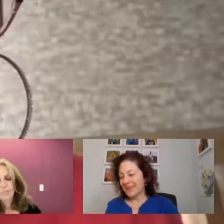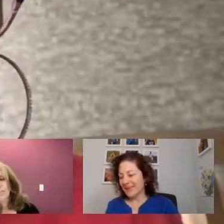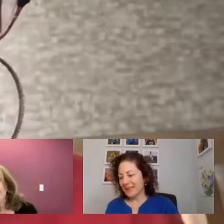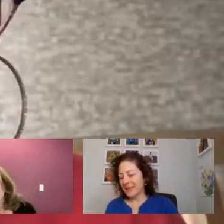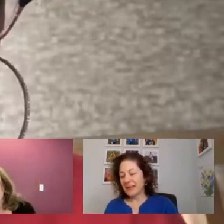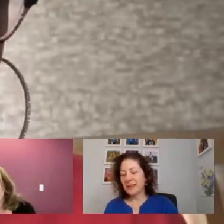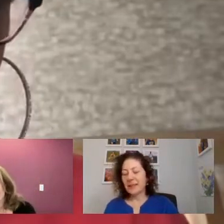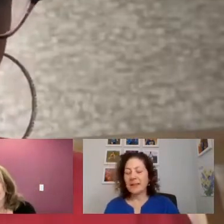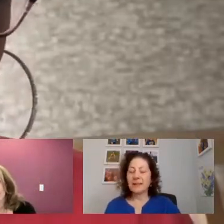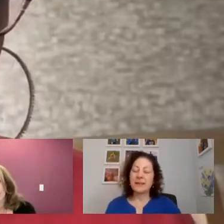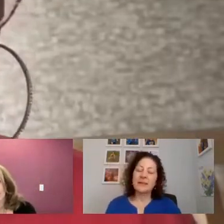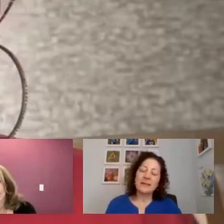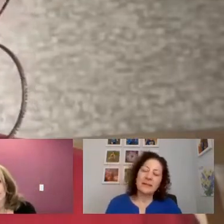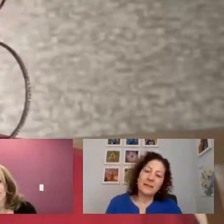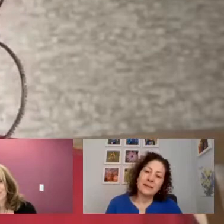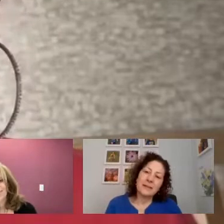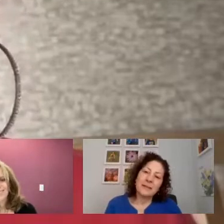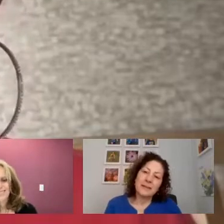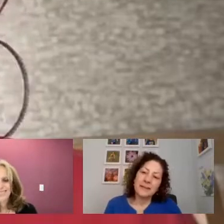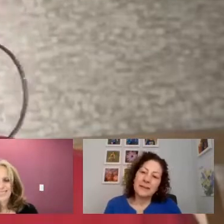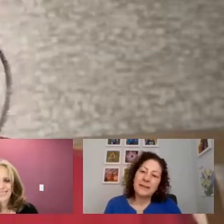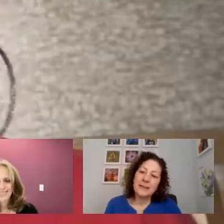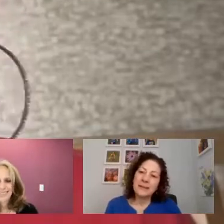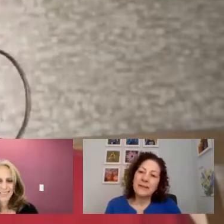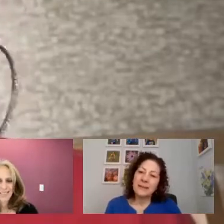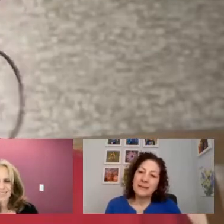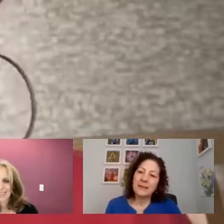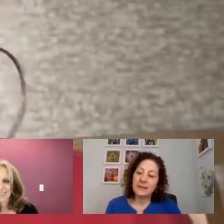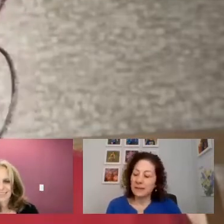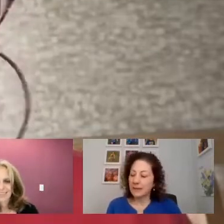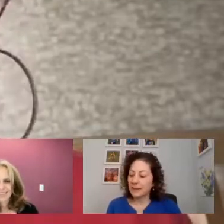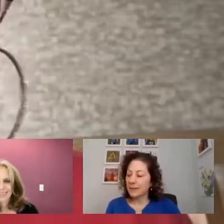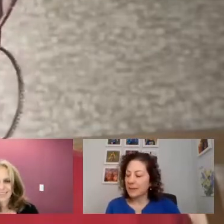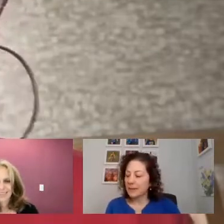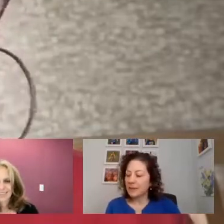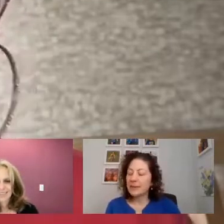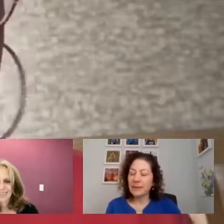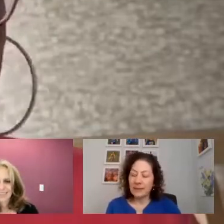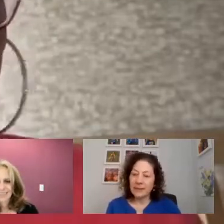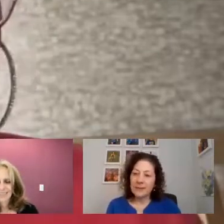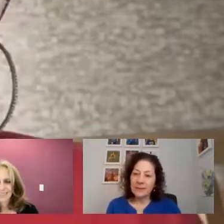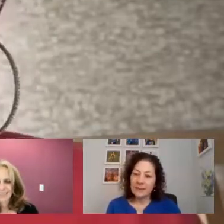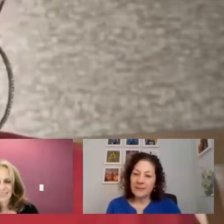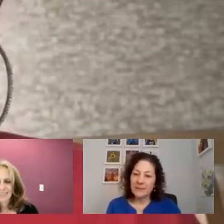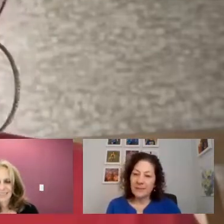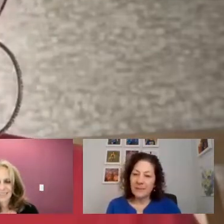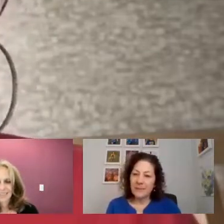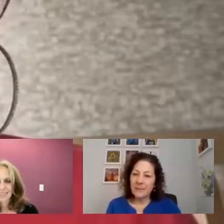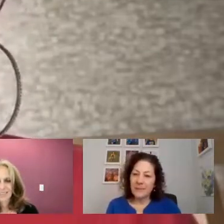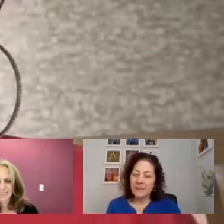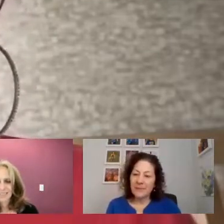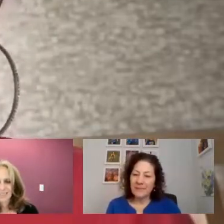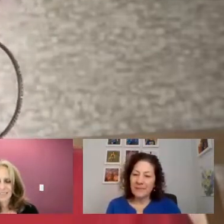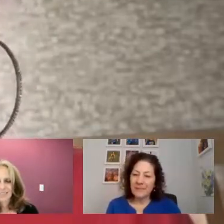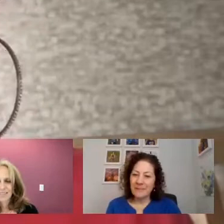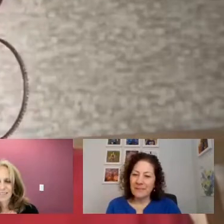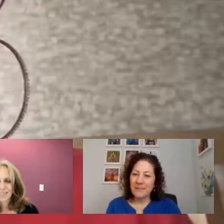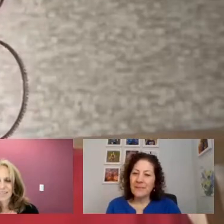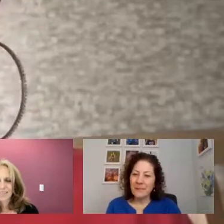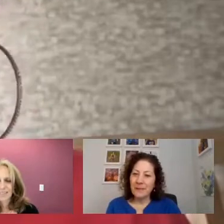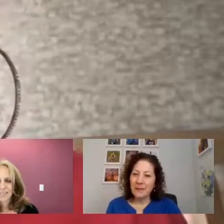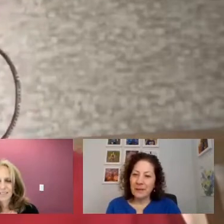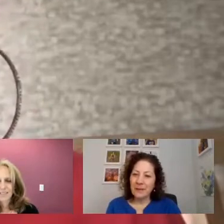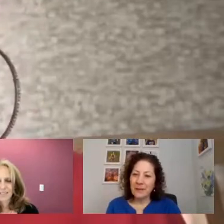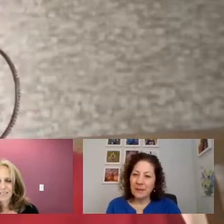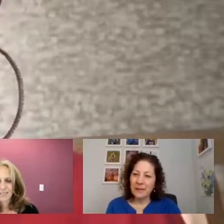they did give me $25 voucher and lunch. And they knew, have my vouchers when I come, because, it was important to me. It was just the little things.